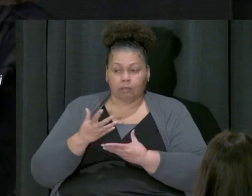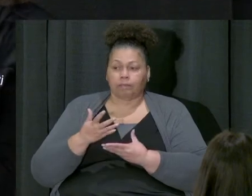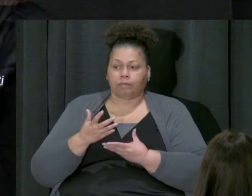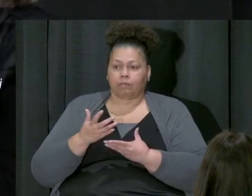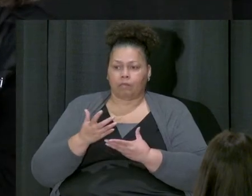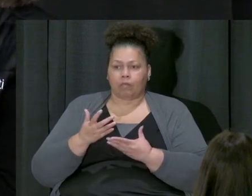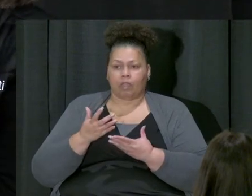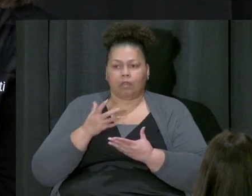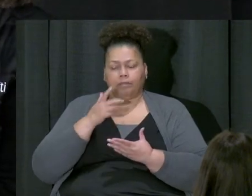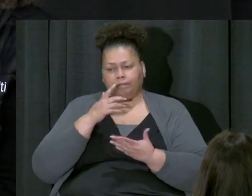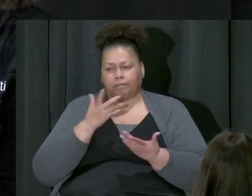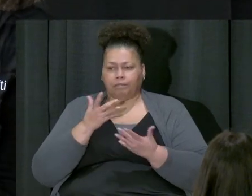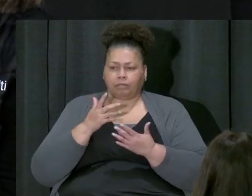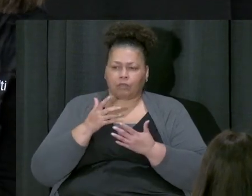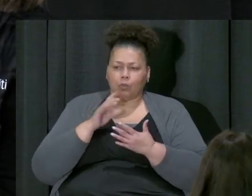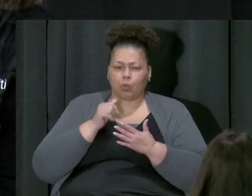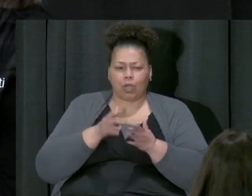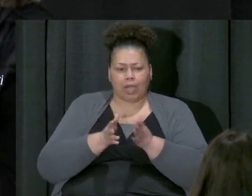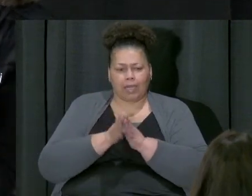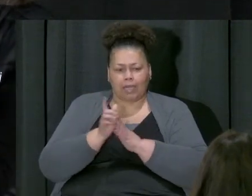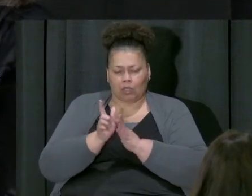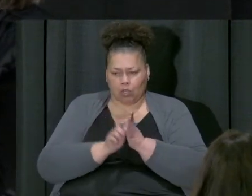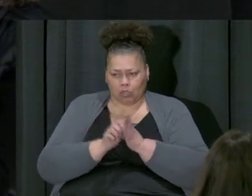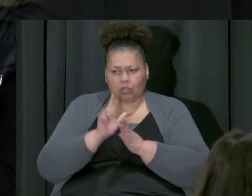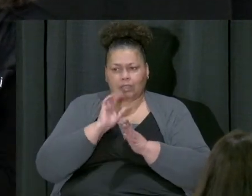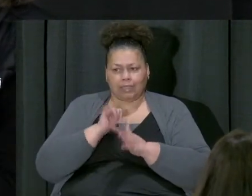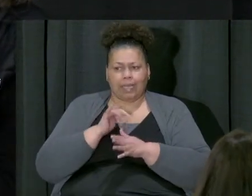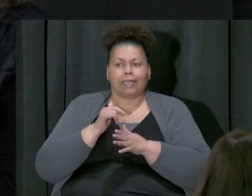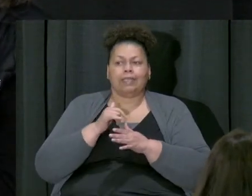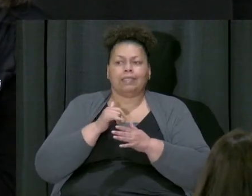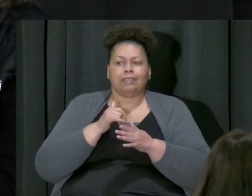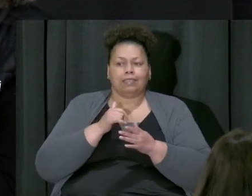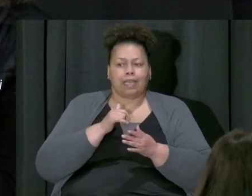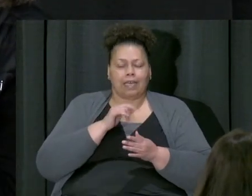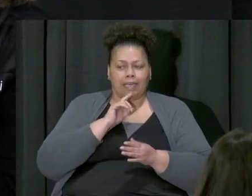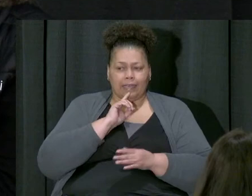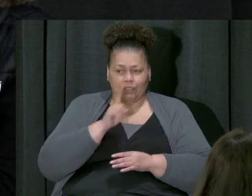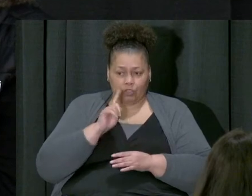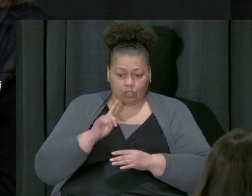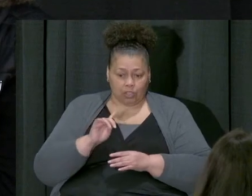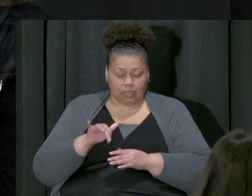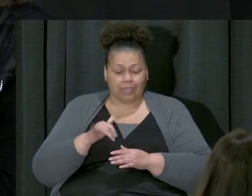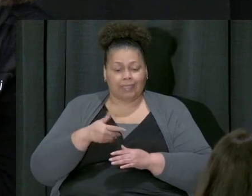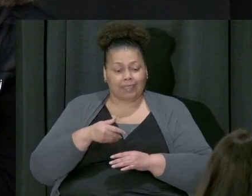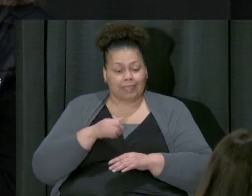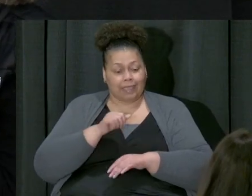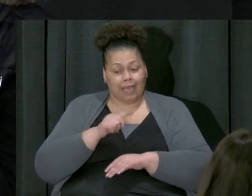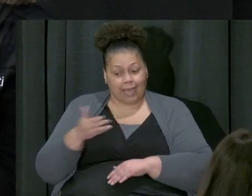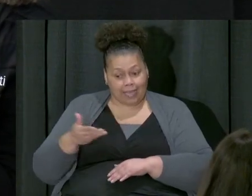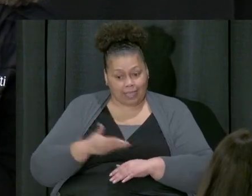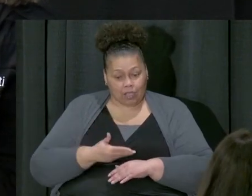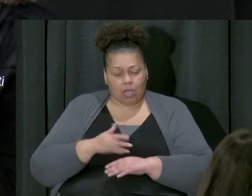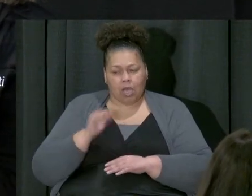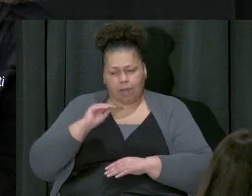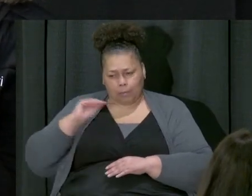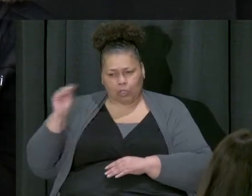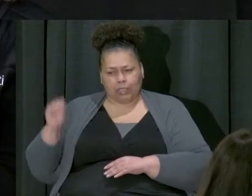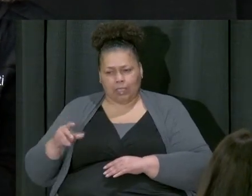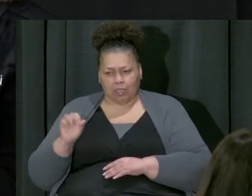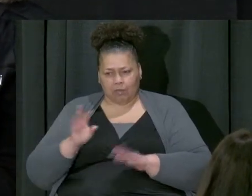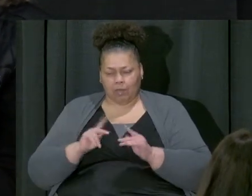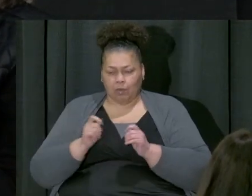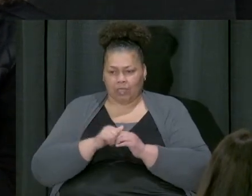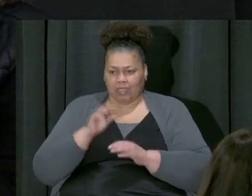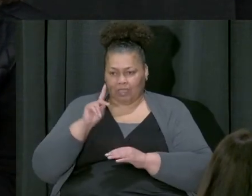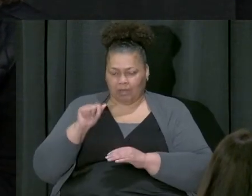of a certain size to employ a certain percentage of people with disabilities. And they do it kind